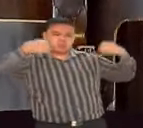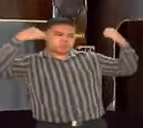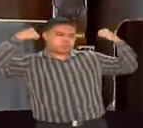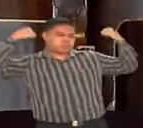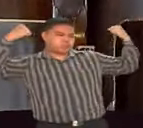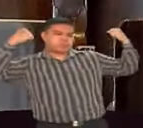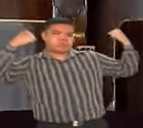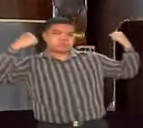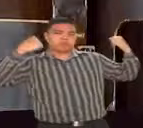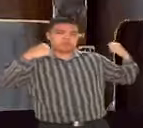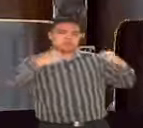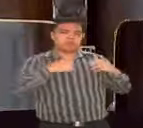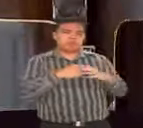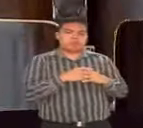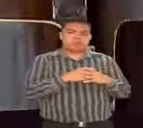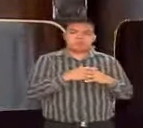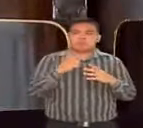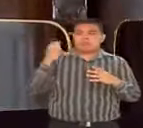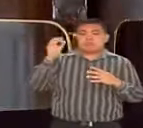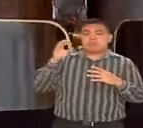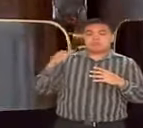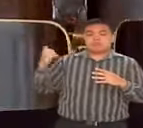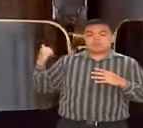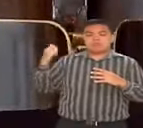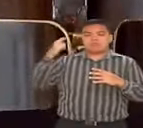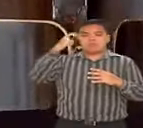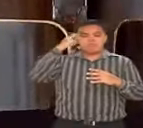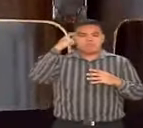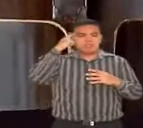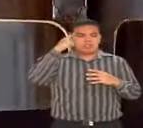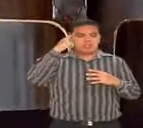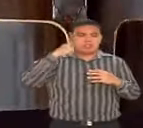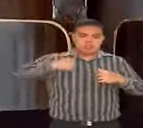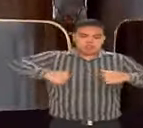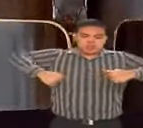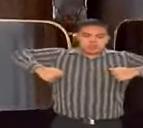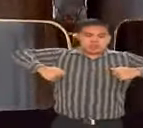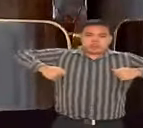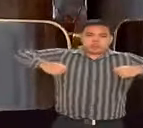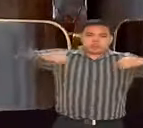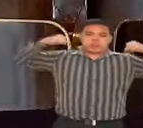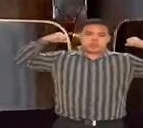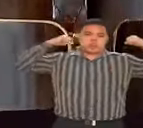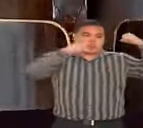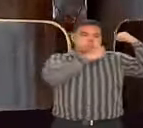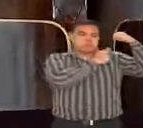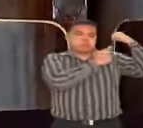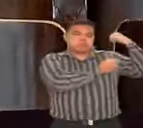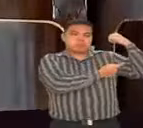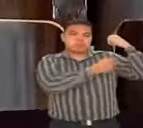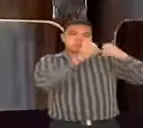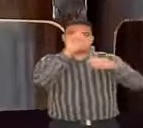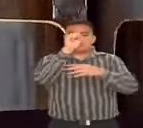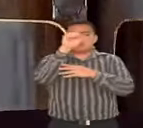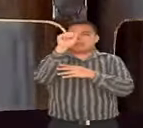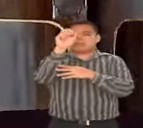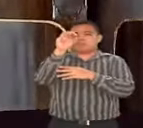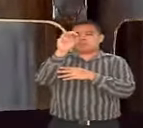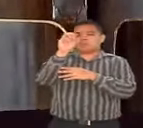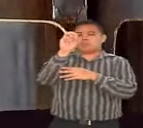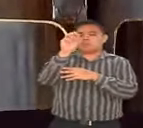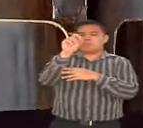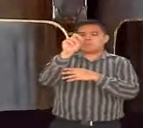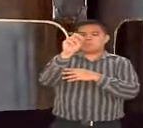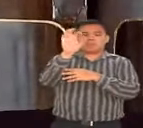gud. And we think, you know, when I was growing up, I thought Samson was like the Incredible Hulk. Nga mulakaw siya, dako kay here